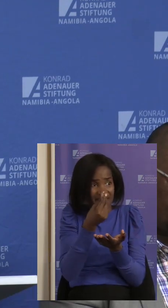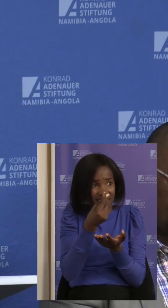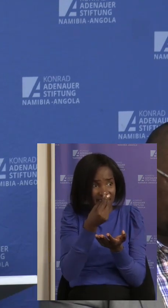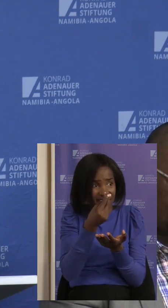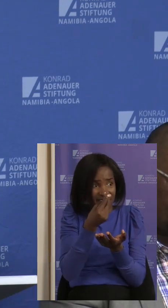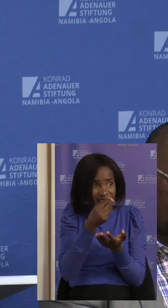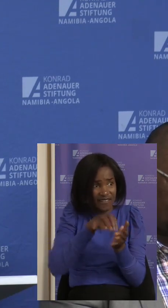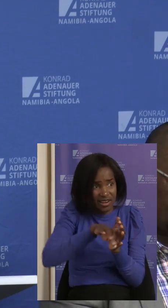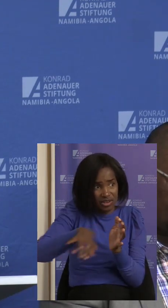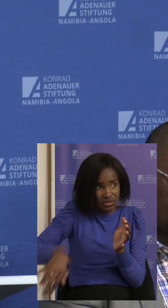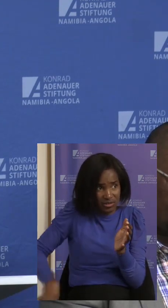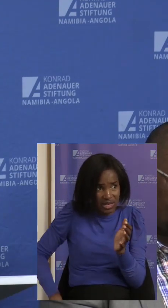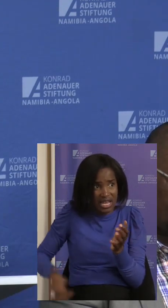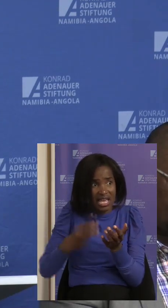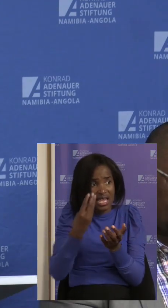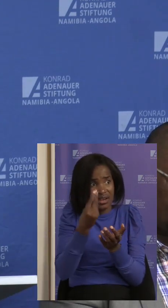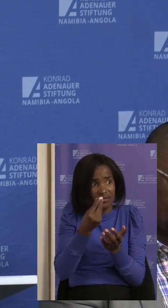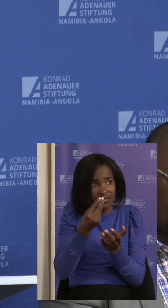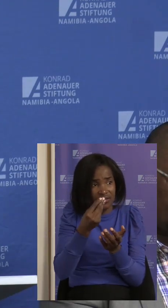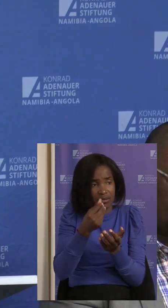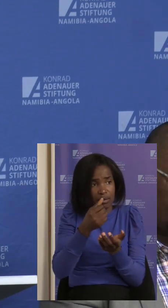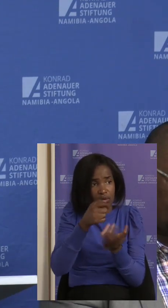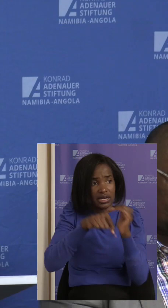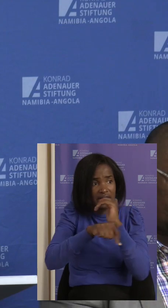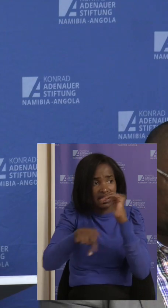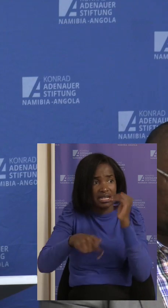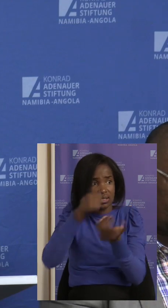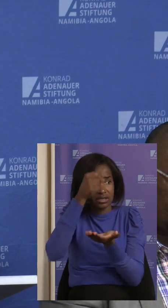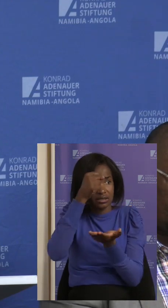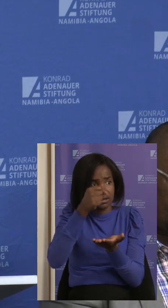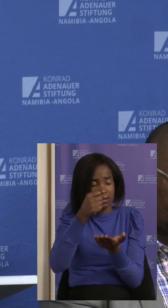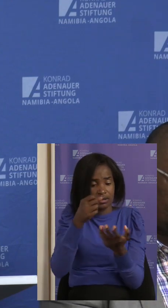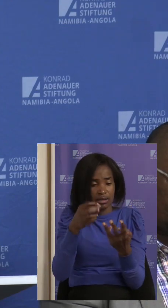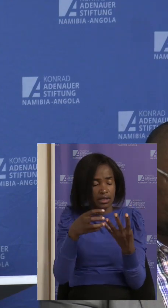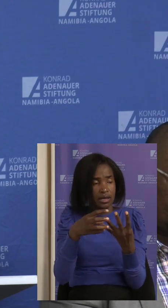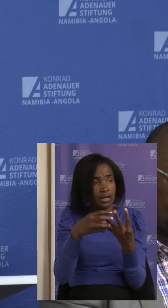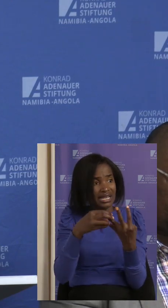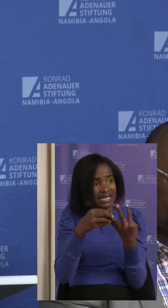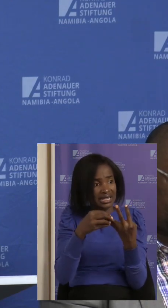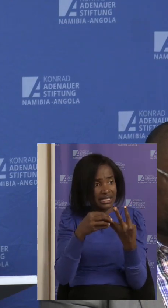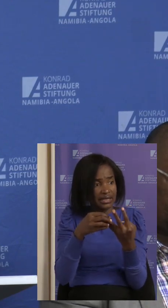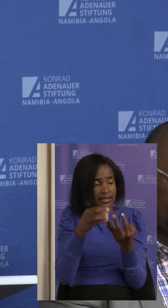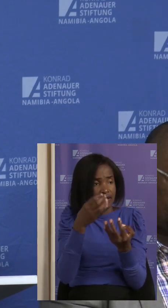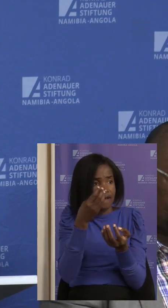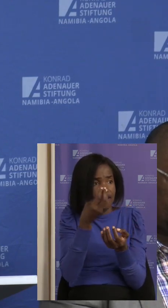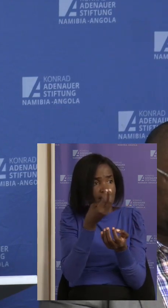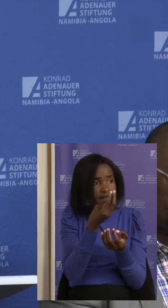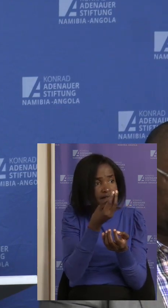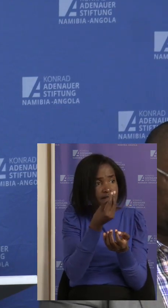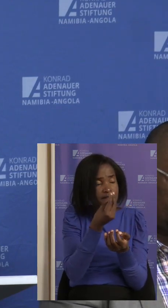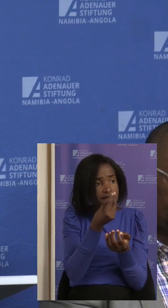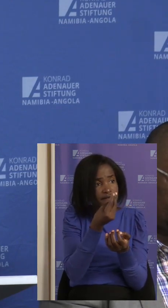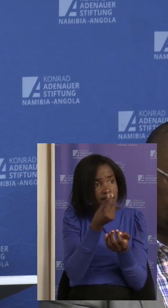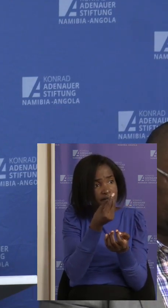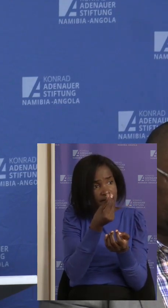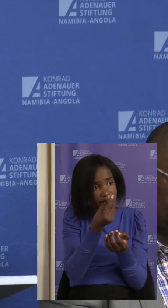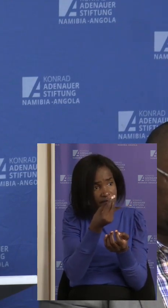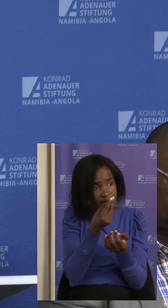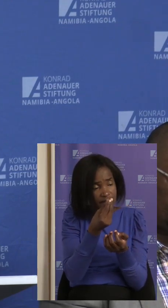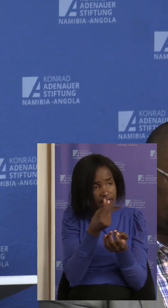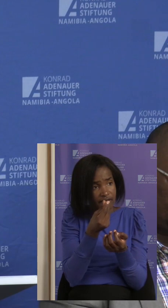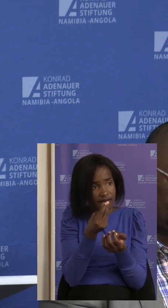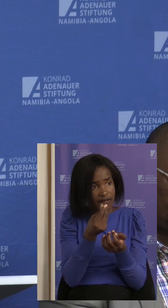exclusion and then funding in respect to the national budget. Financial exclusion continues to impede on a Namibian's